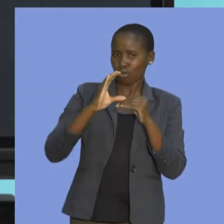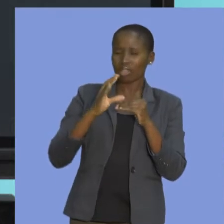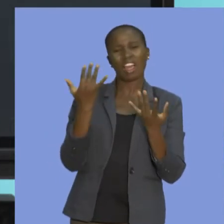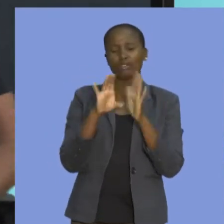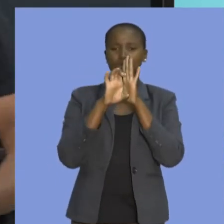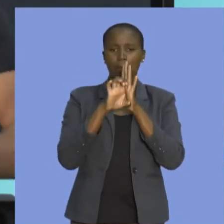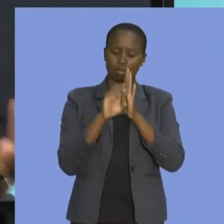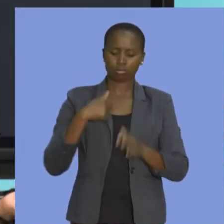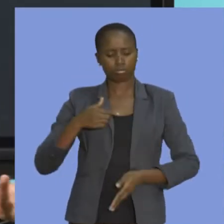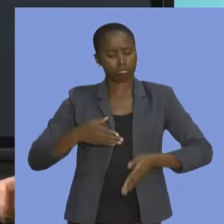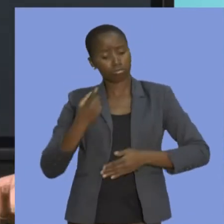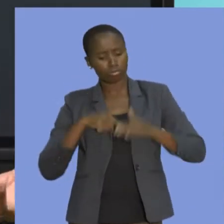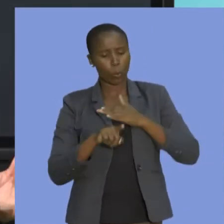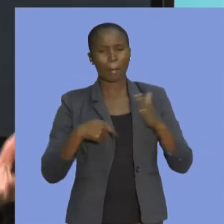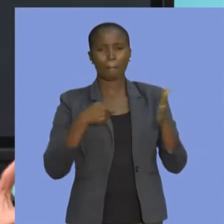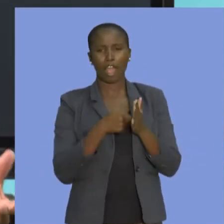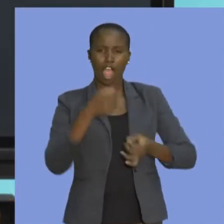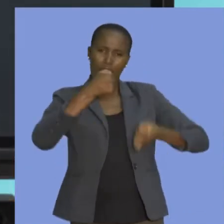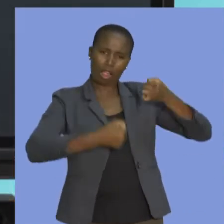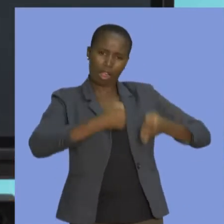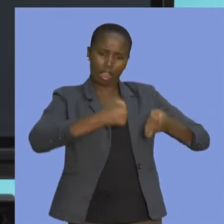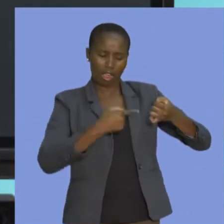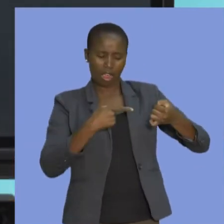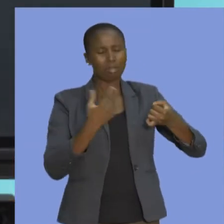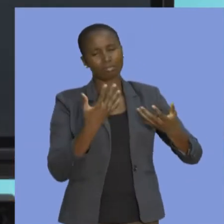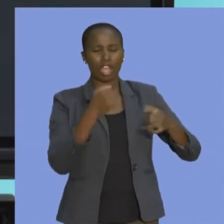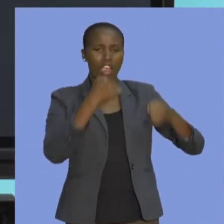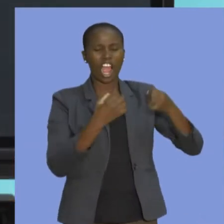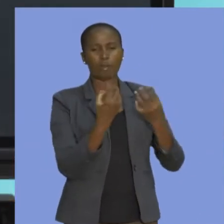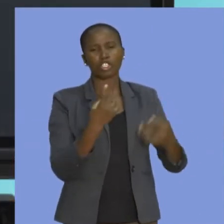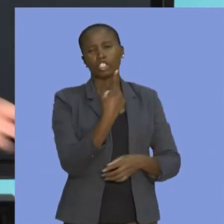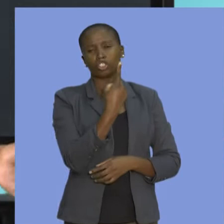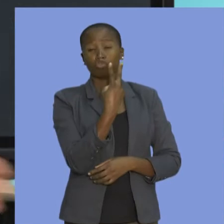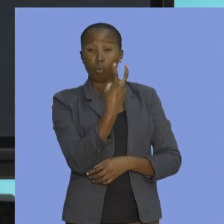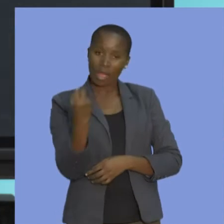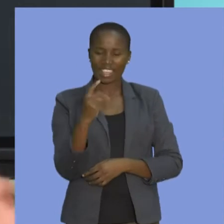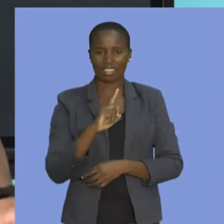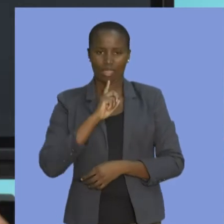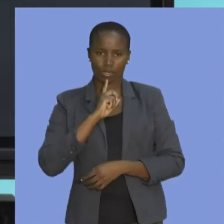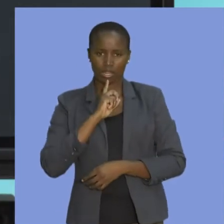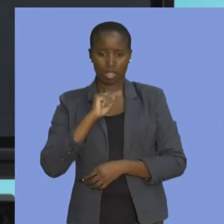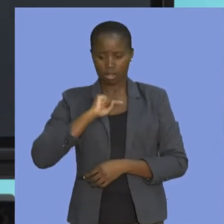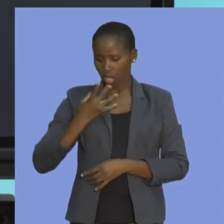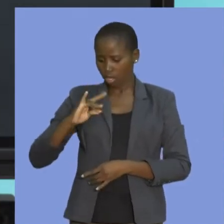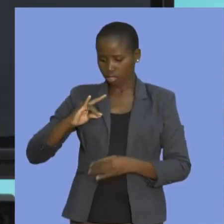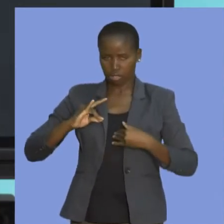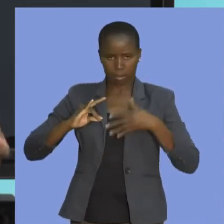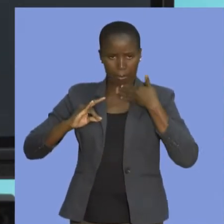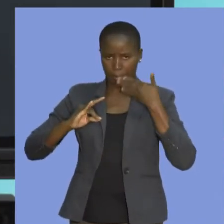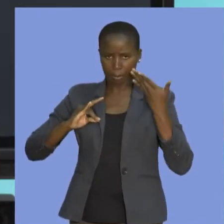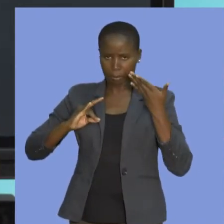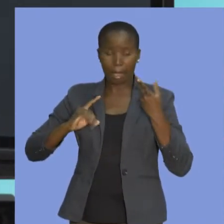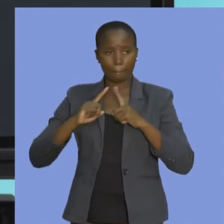car, and the cost of a car is 200,000 or something. You don't have 200,000 with you. You want to borrow